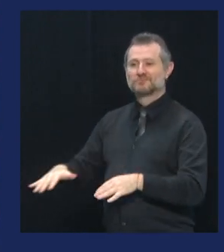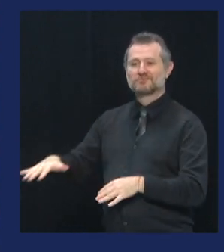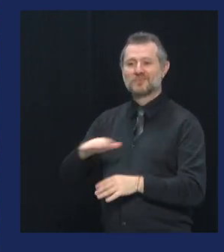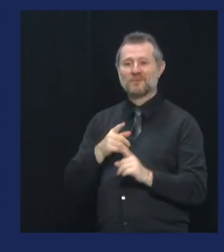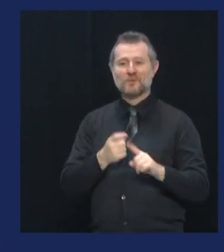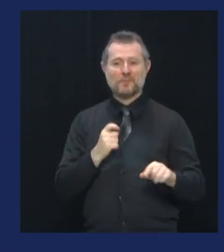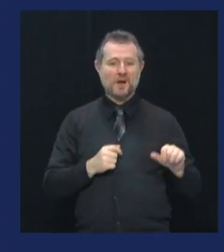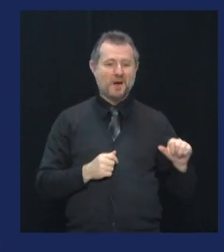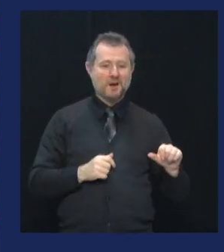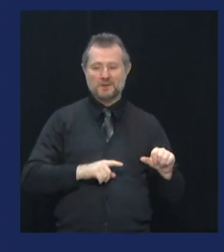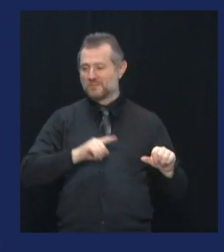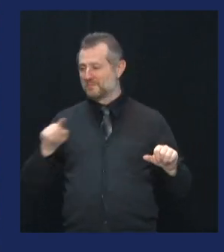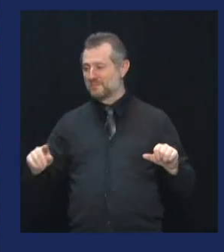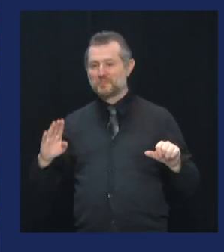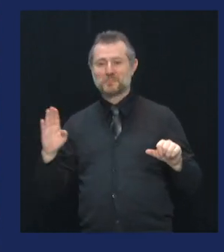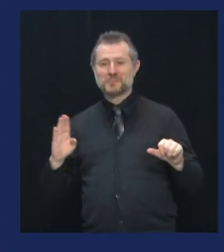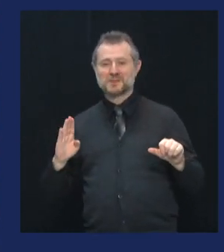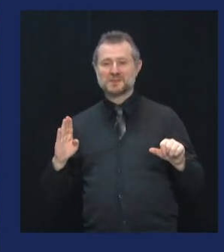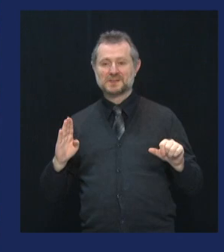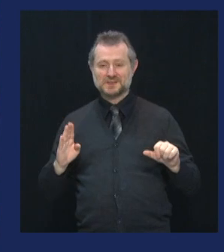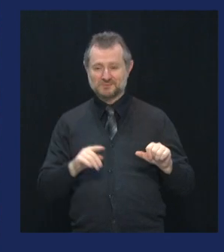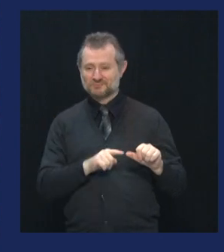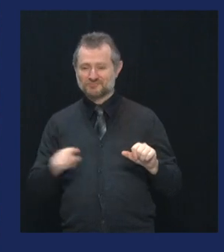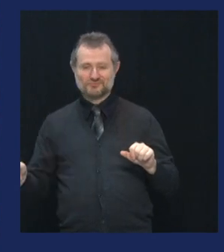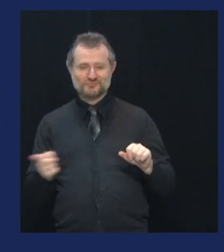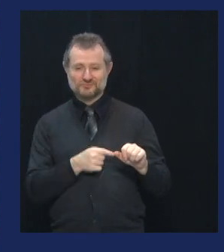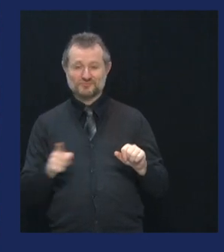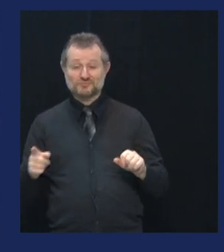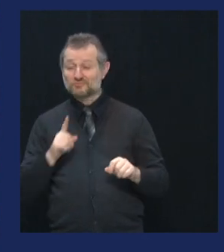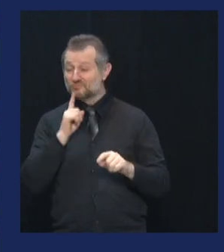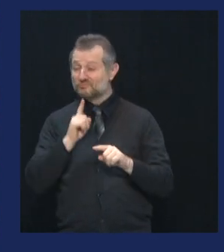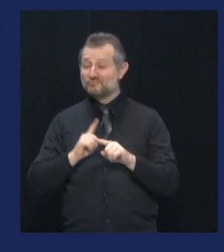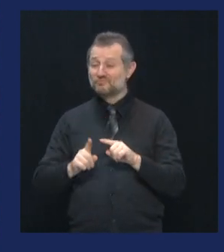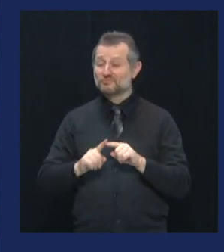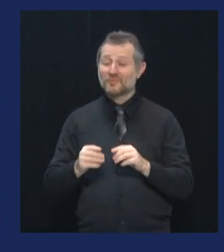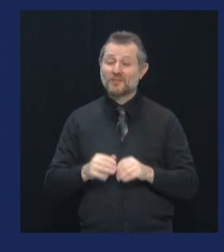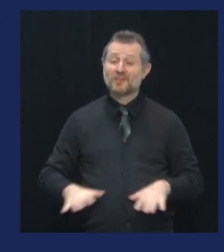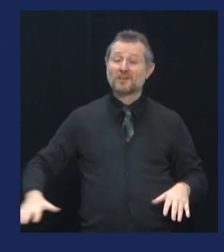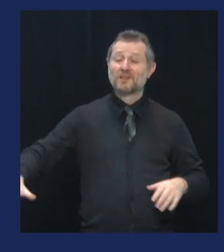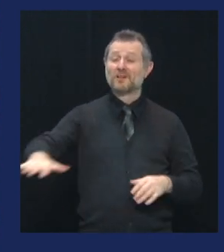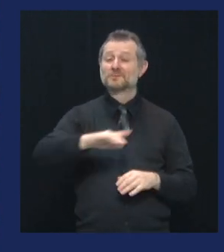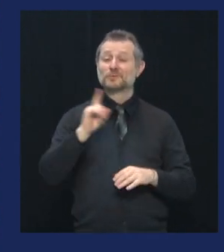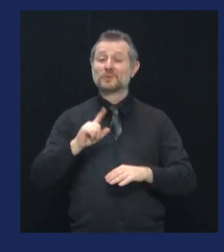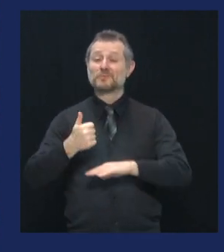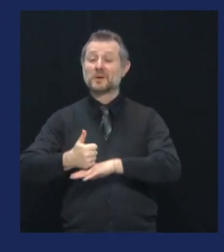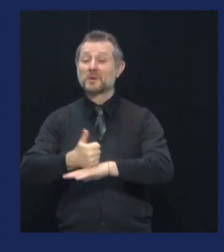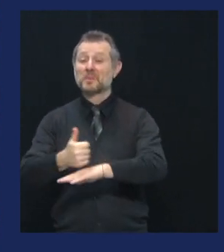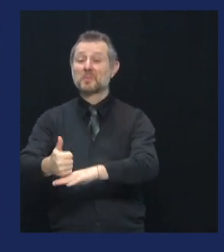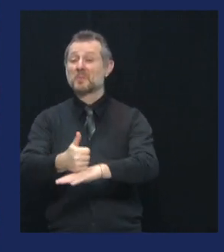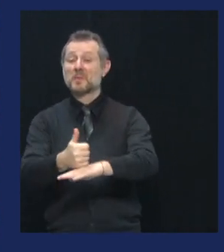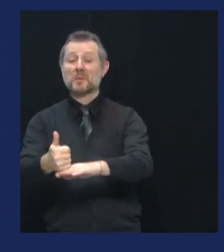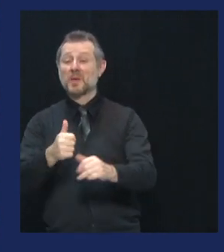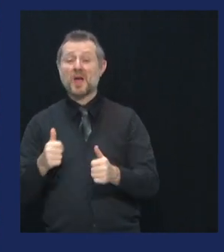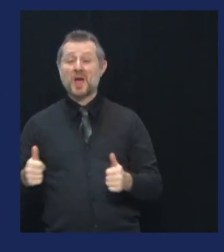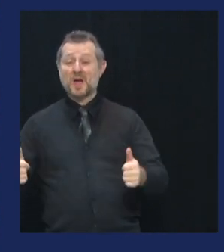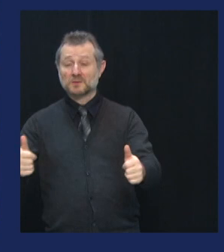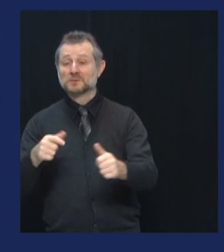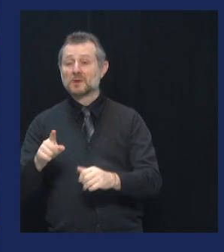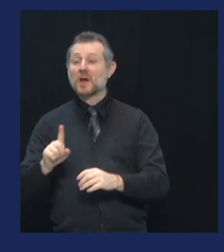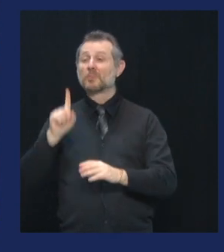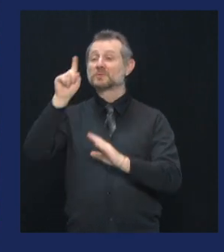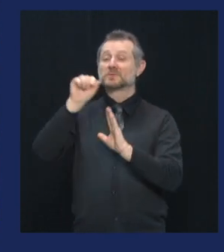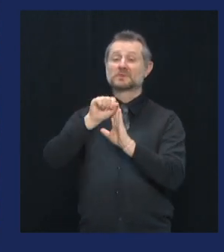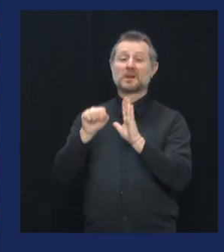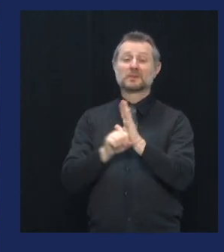Much of the available real estate for renewable projects is in upstate New York. Many of the potential wind projects